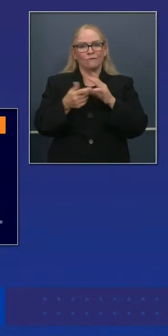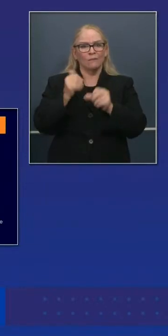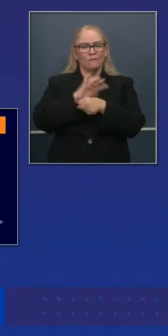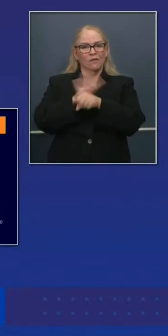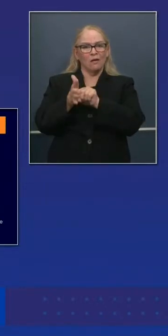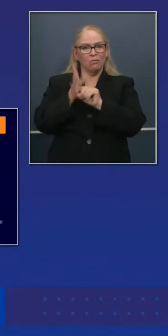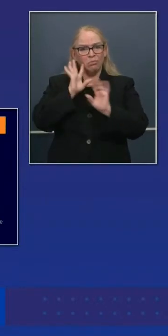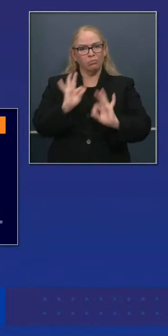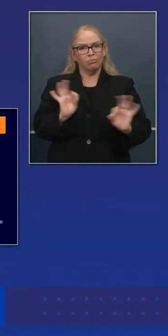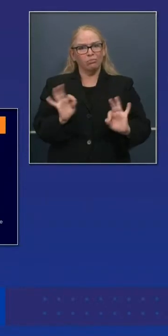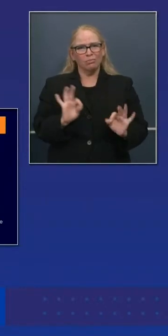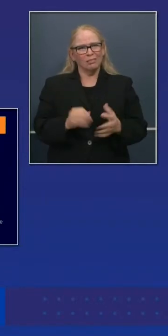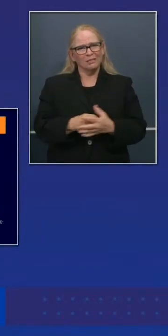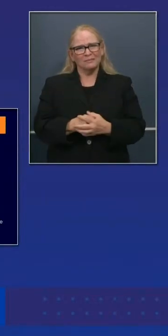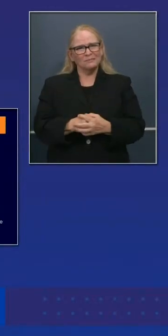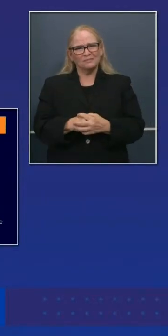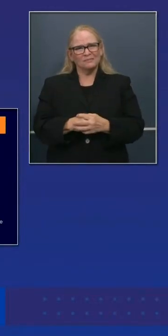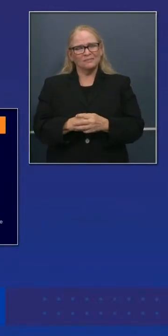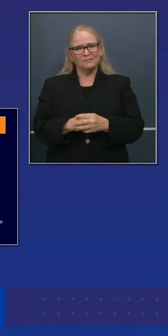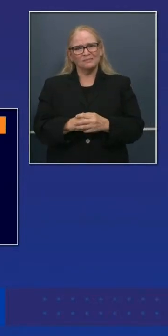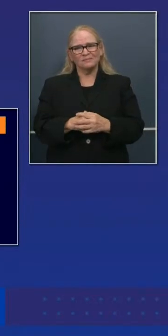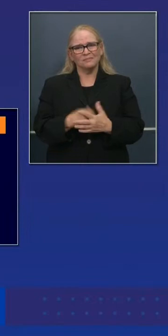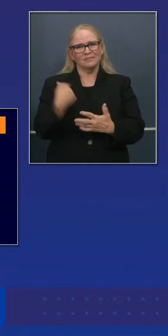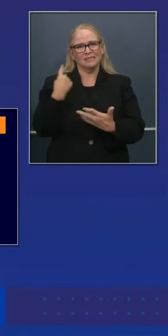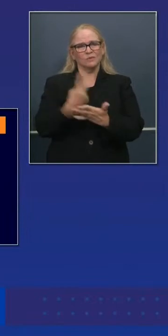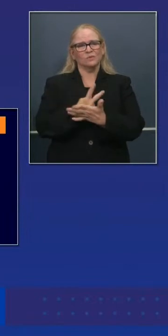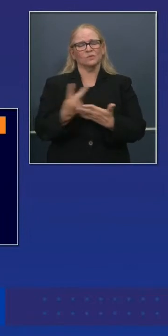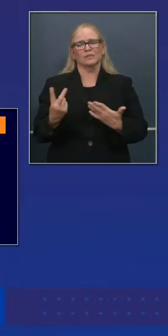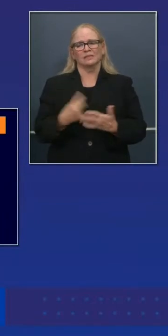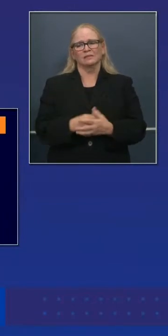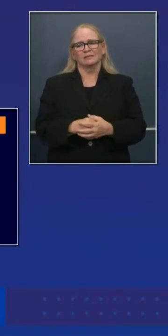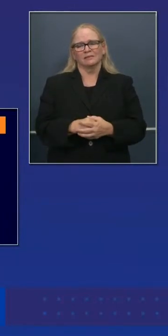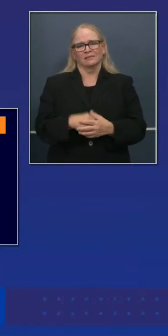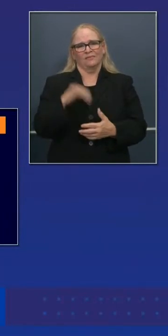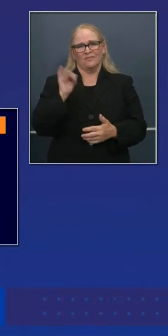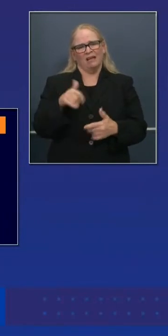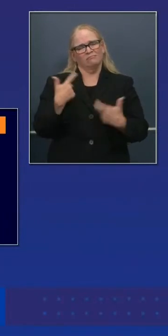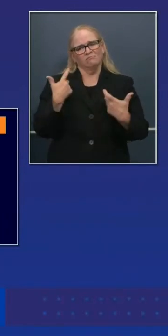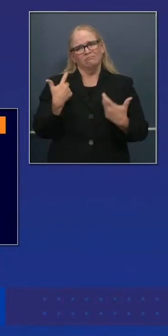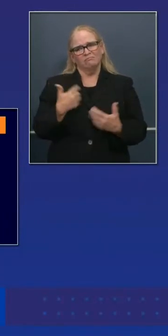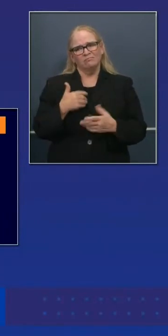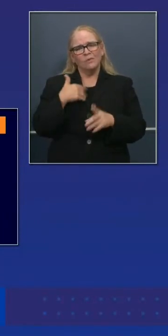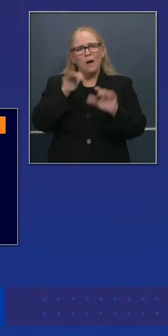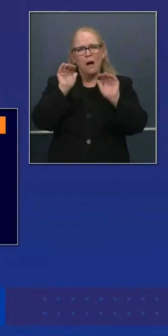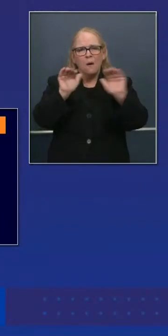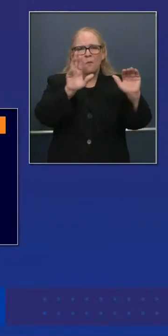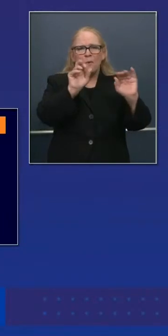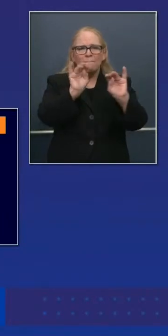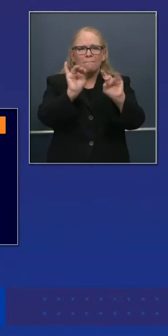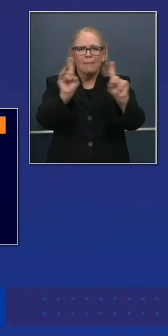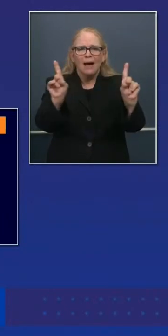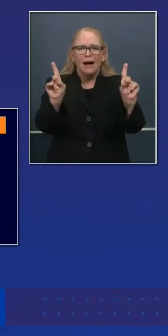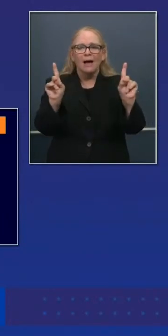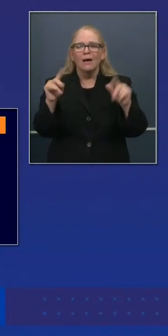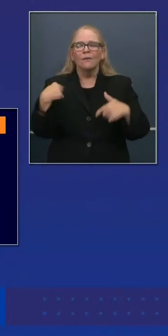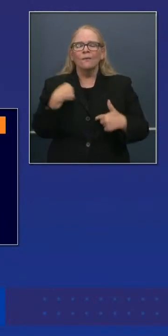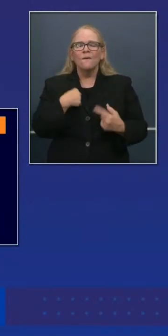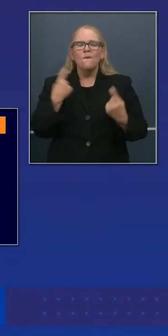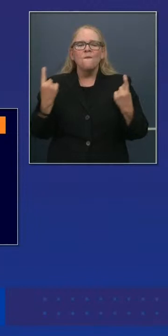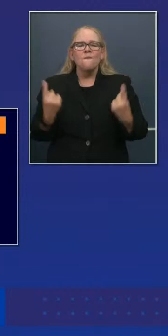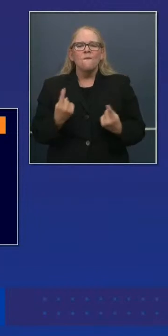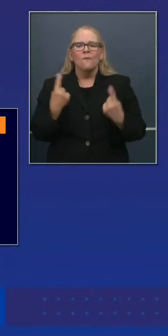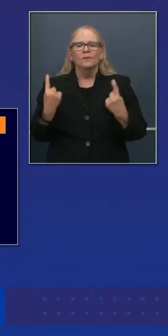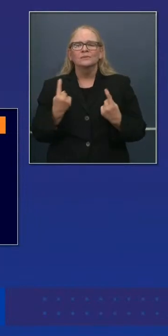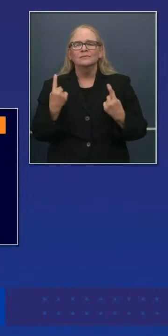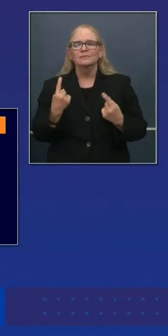the last 2 weeks. So as always, we remind you as we conclude these presentations of the power and potency